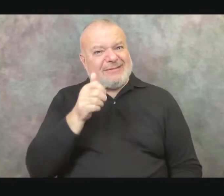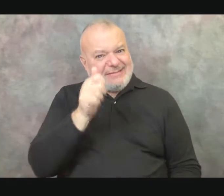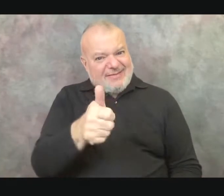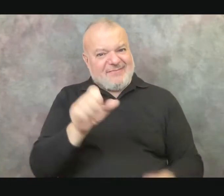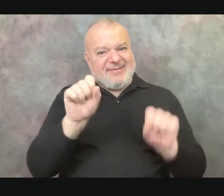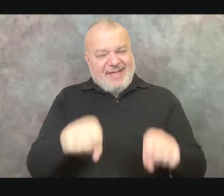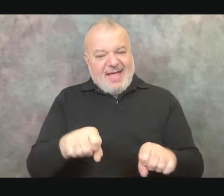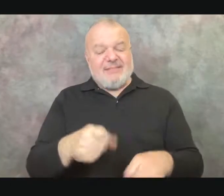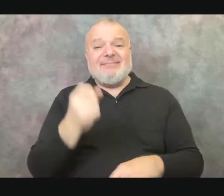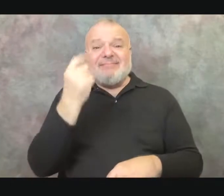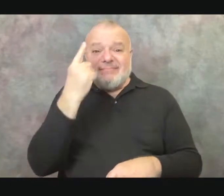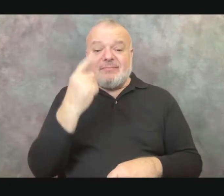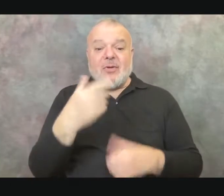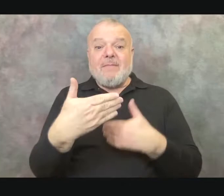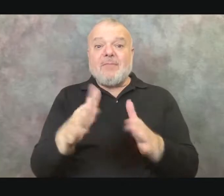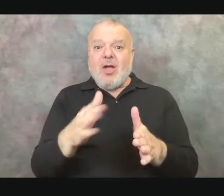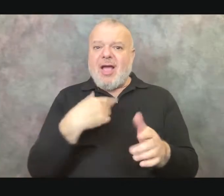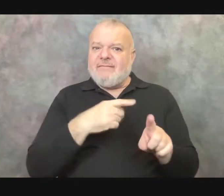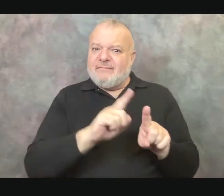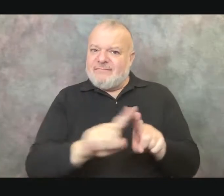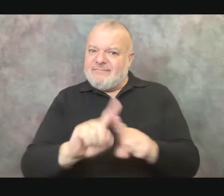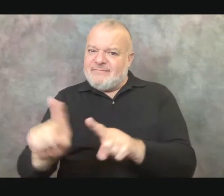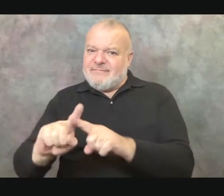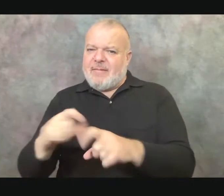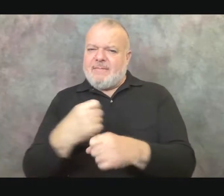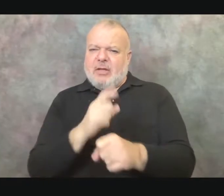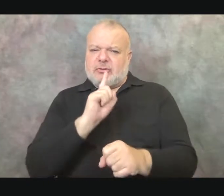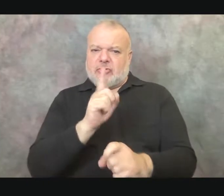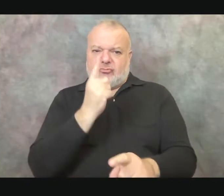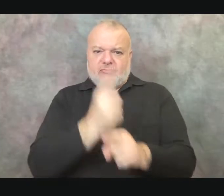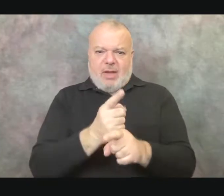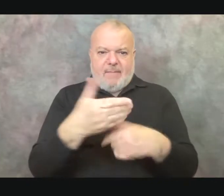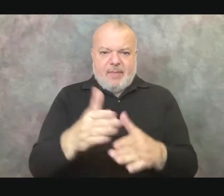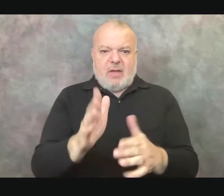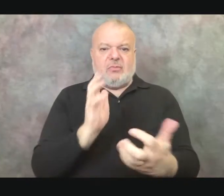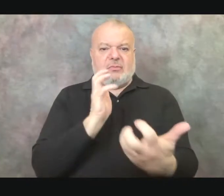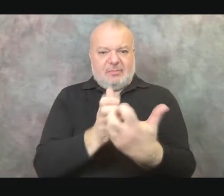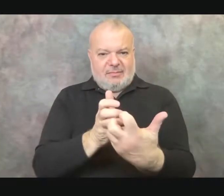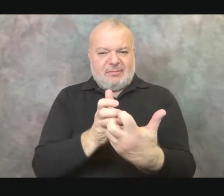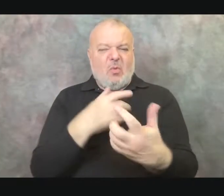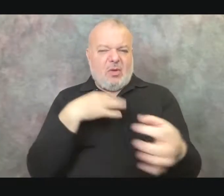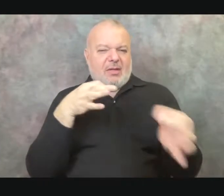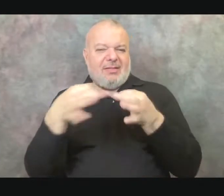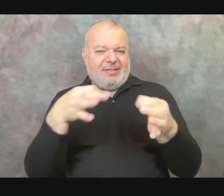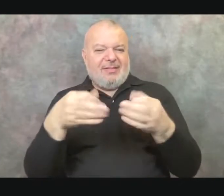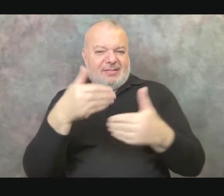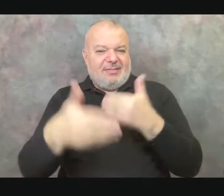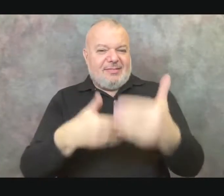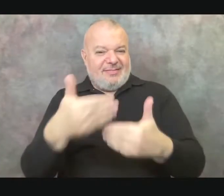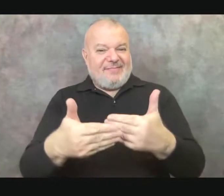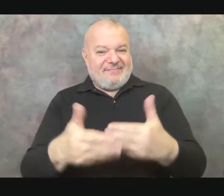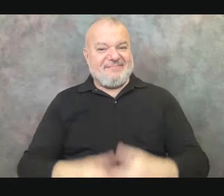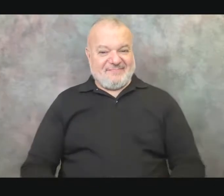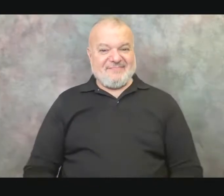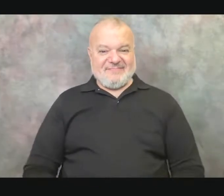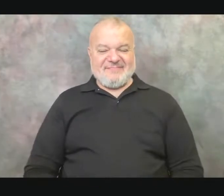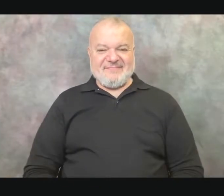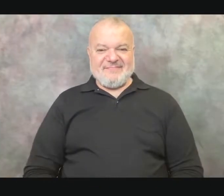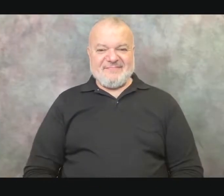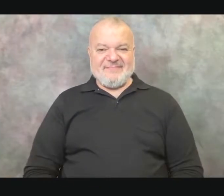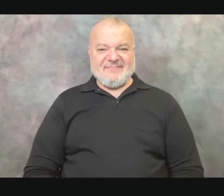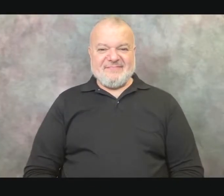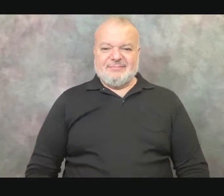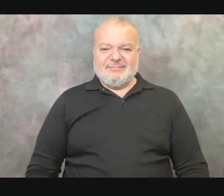Remove the swab and place it in your other nostril, turning it in a circle like before at least 5 times